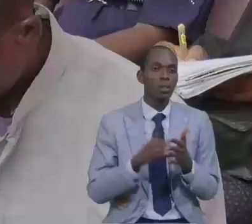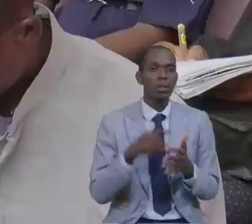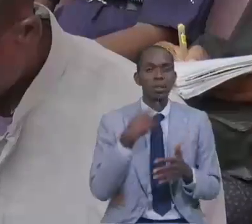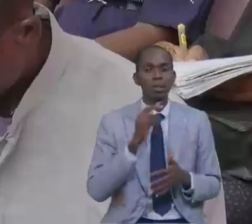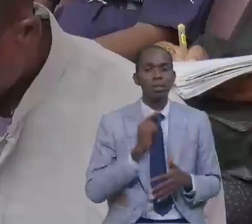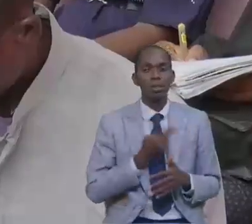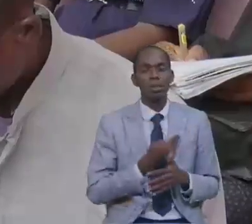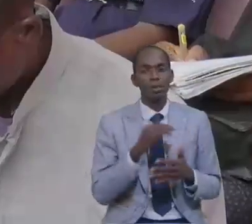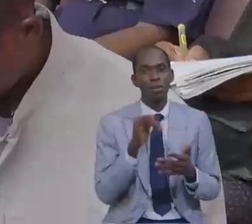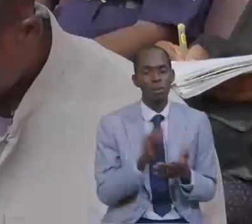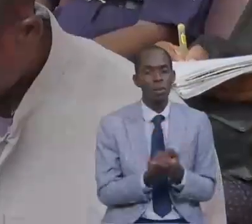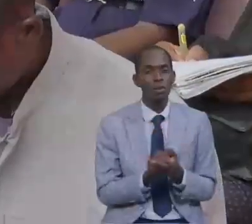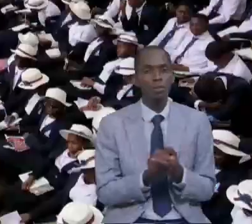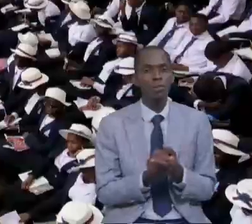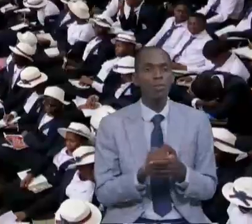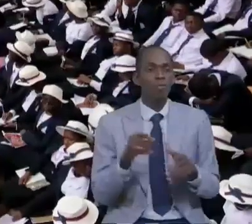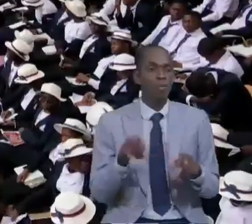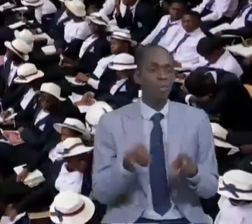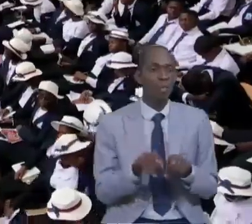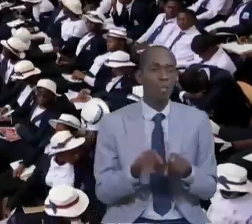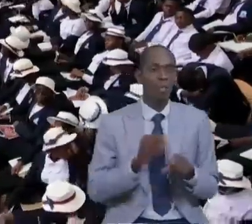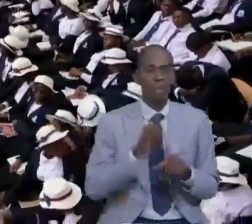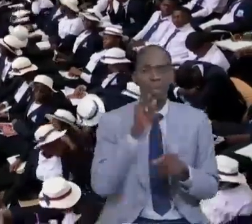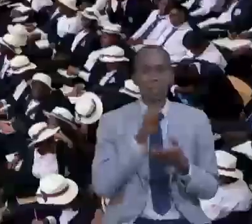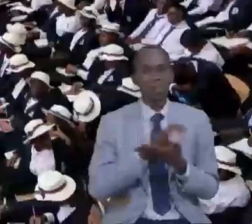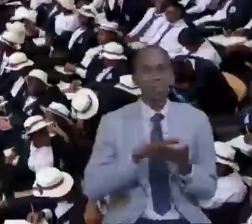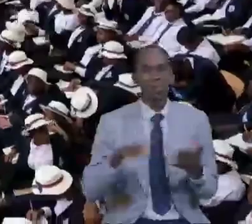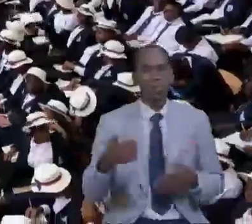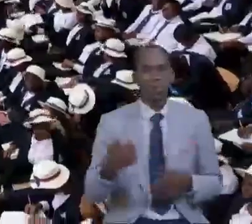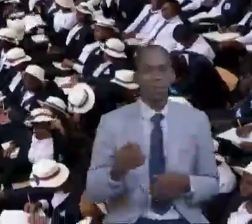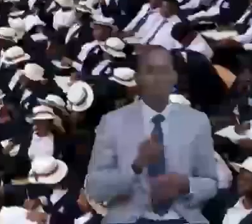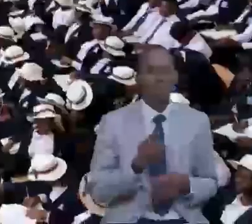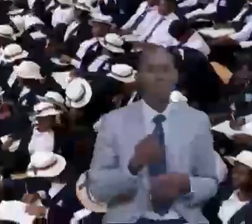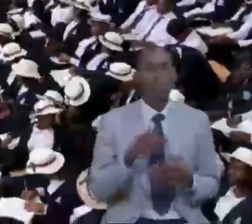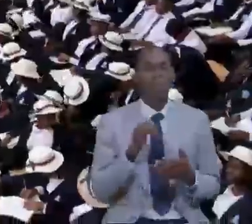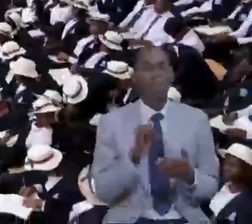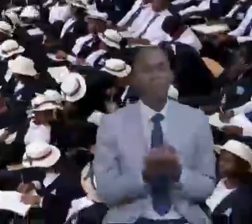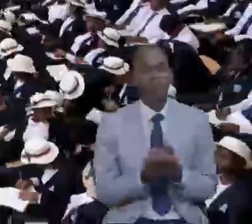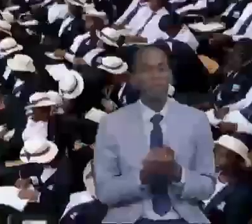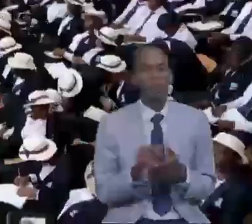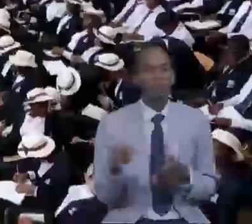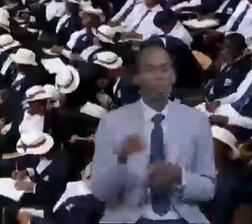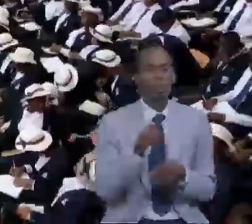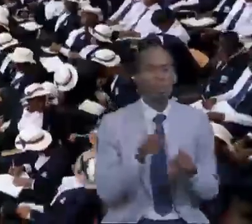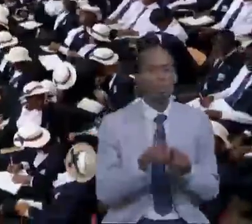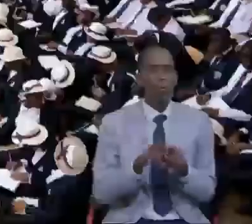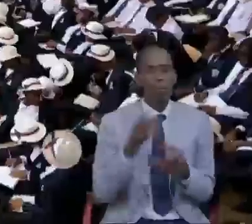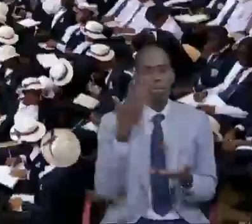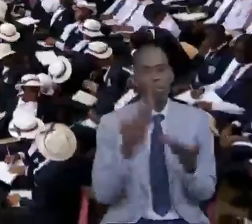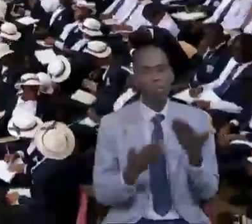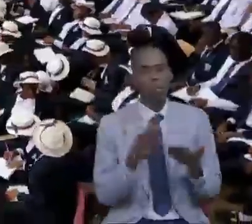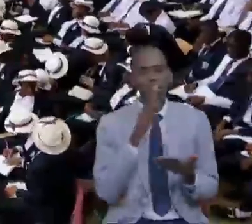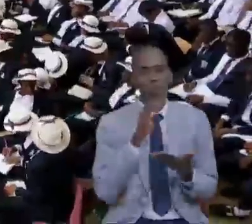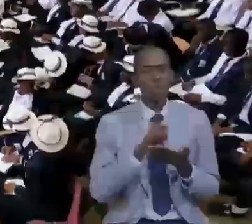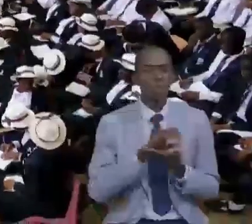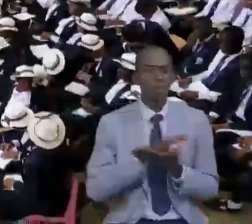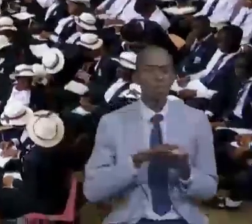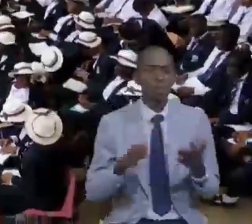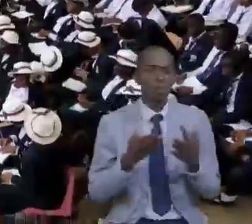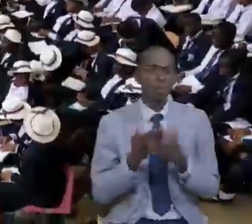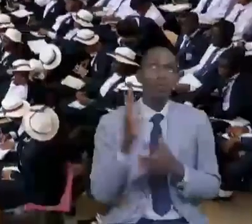be sanctified through the truth. Verse 20 says, neither pray I for